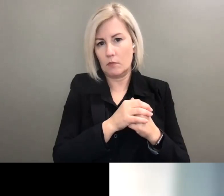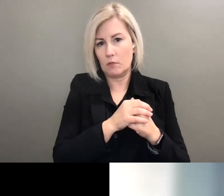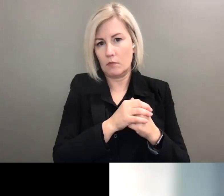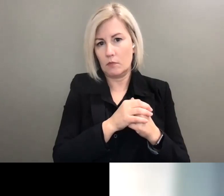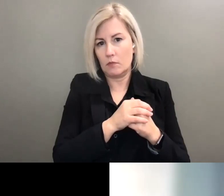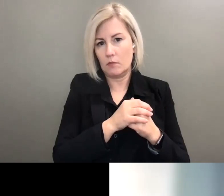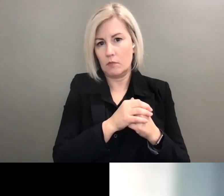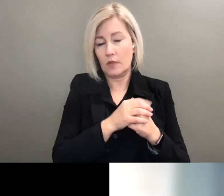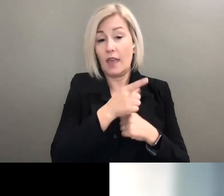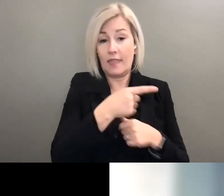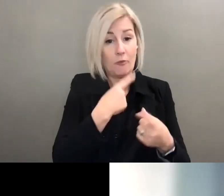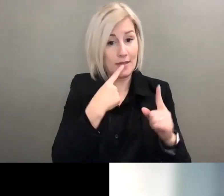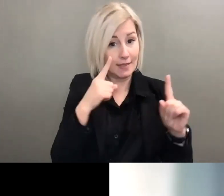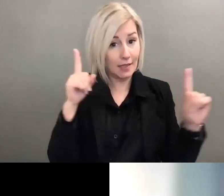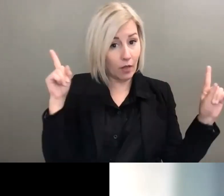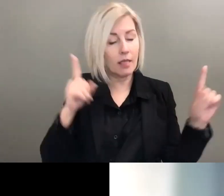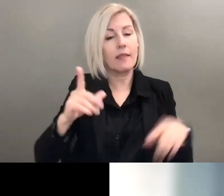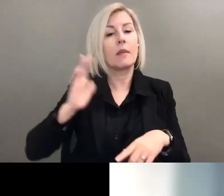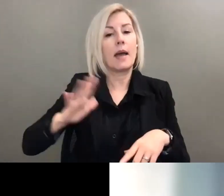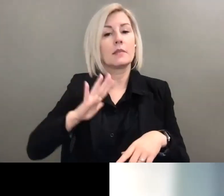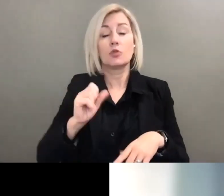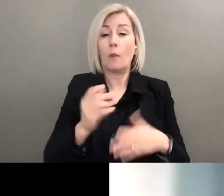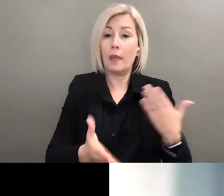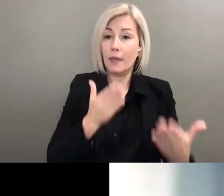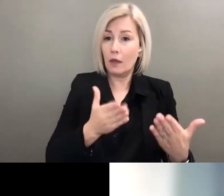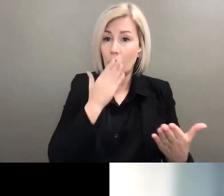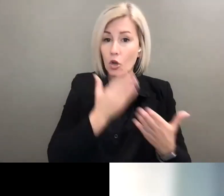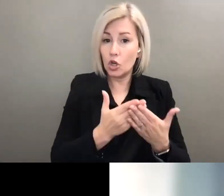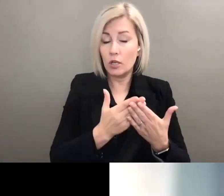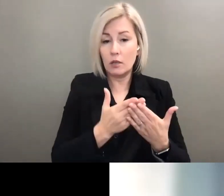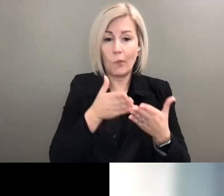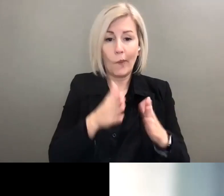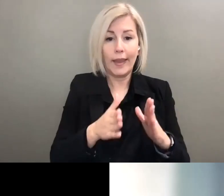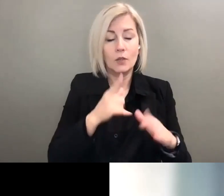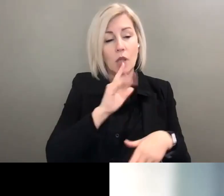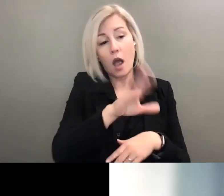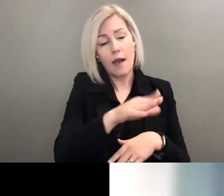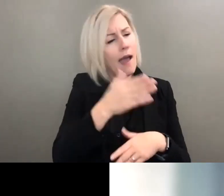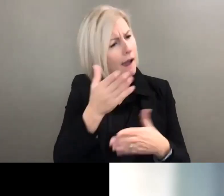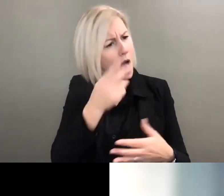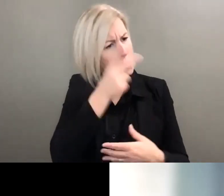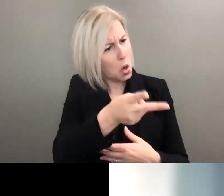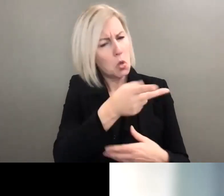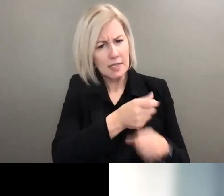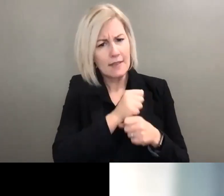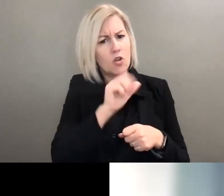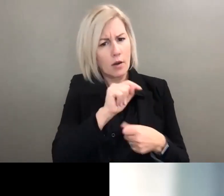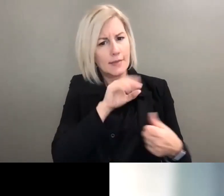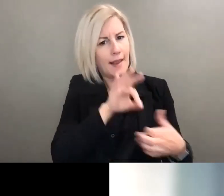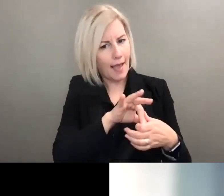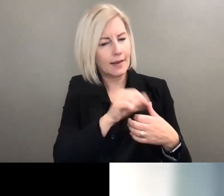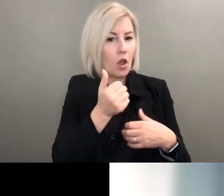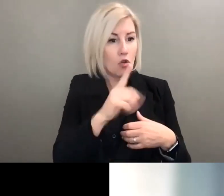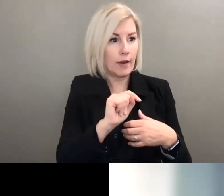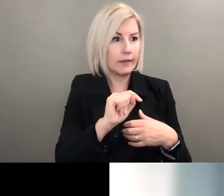they have been successful in the past. And so it may be a good icebreaker to say, hey, I saw that you received an ArtsCONNECT grant in,